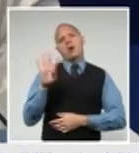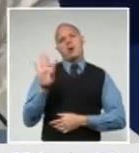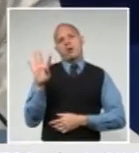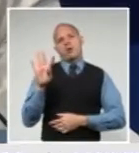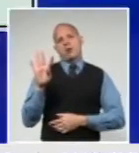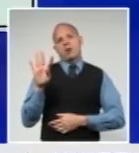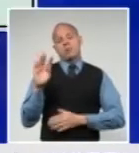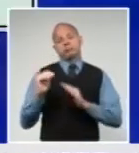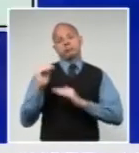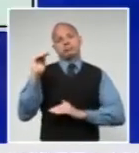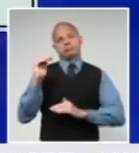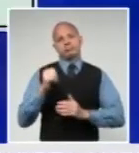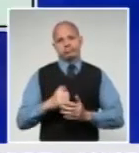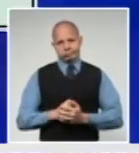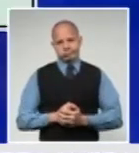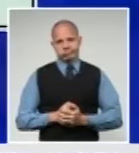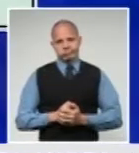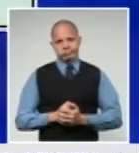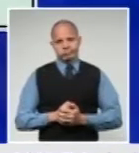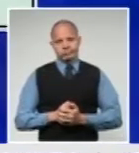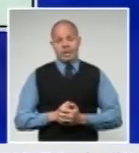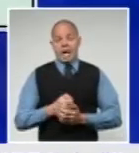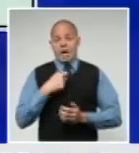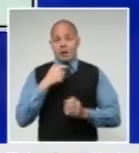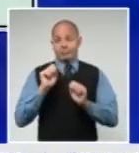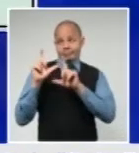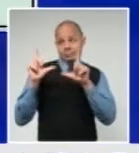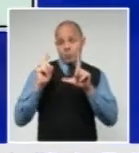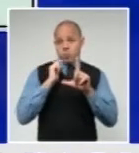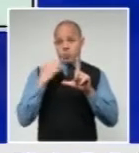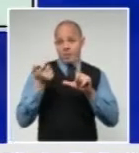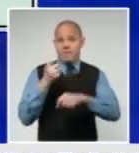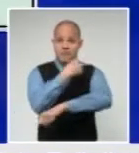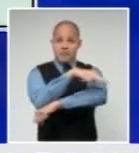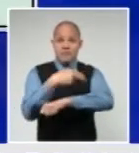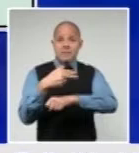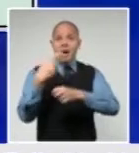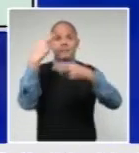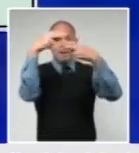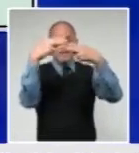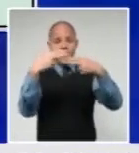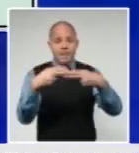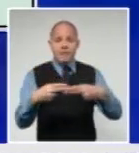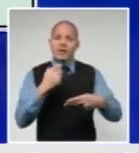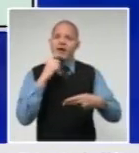to top the list of the worst affected countries by the pandemic, with over